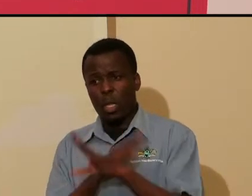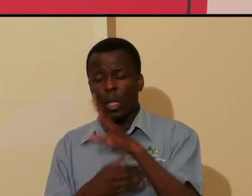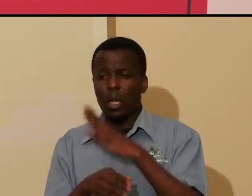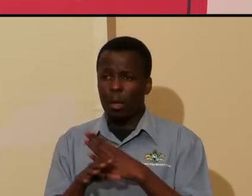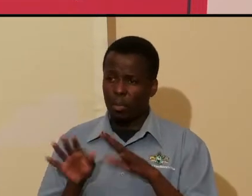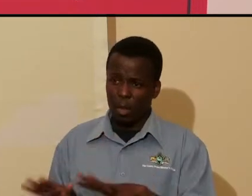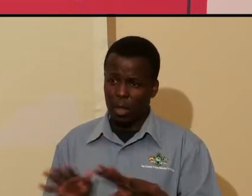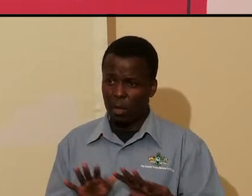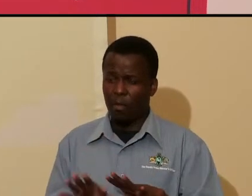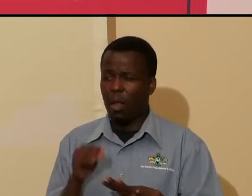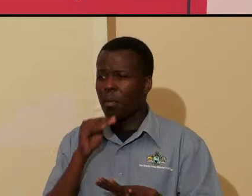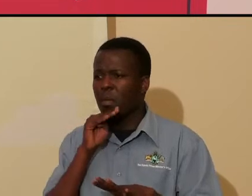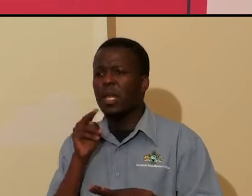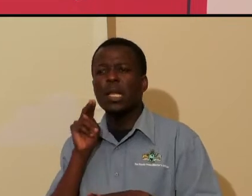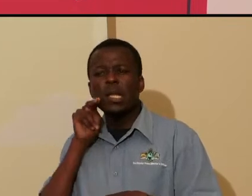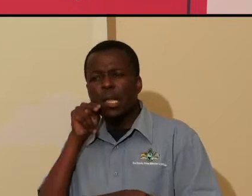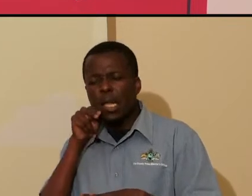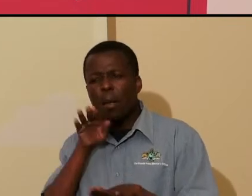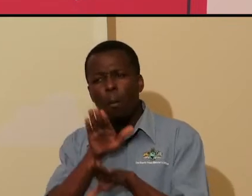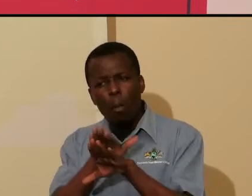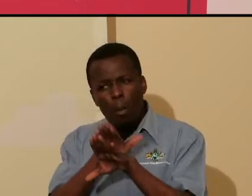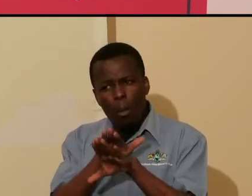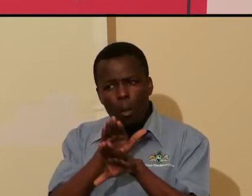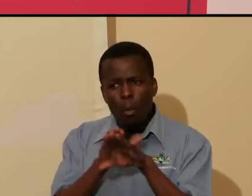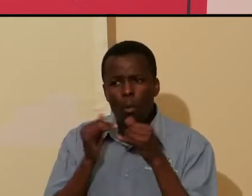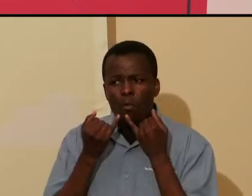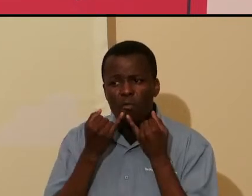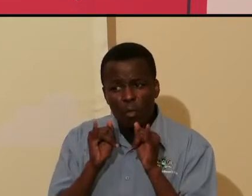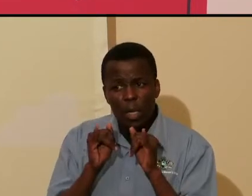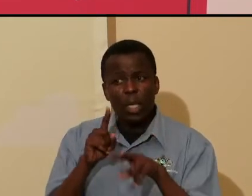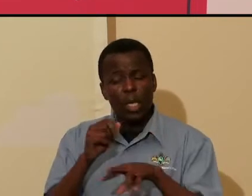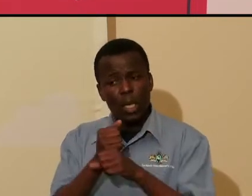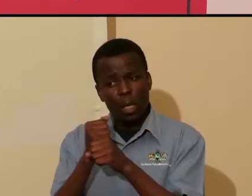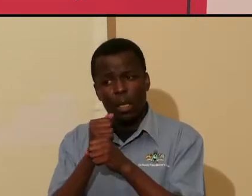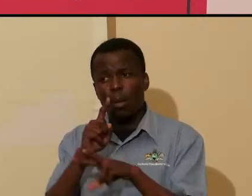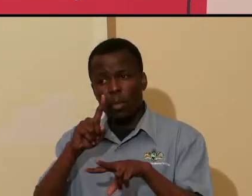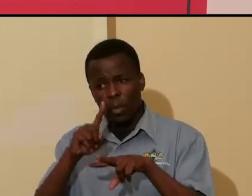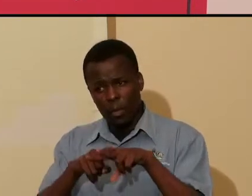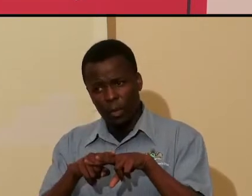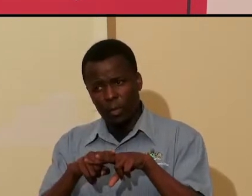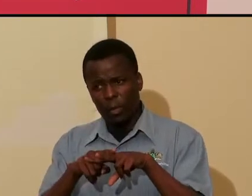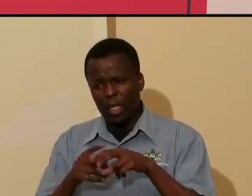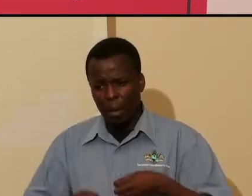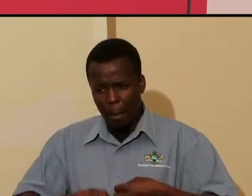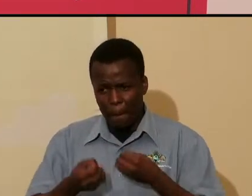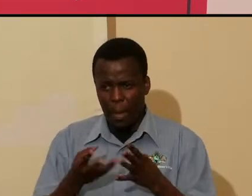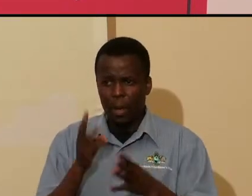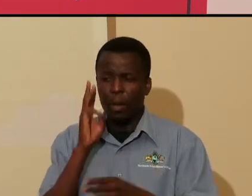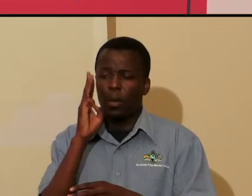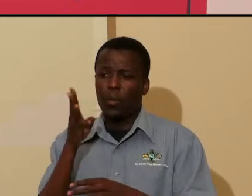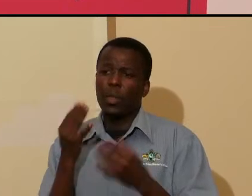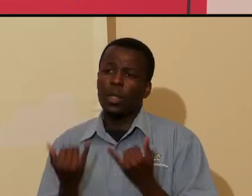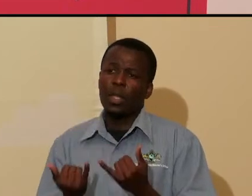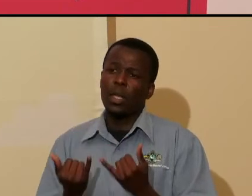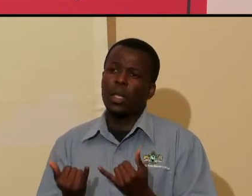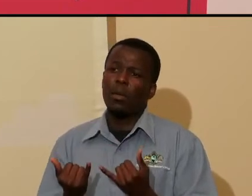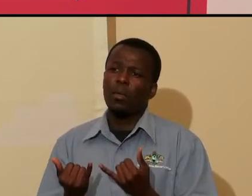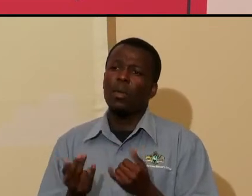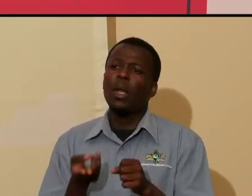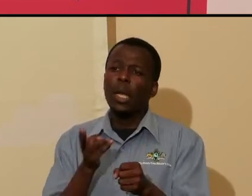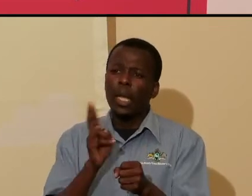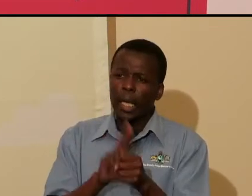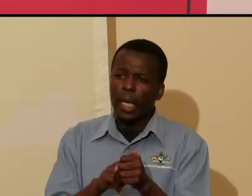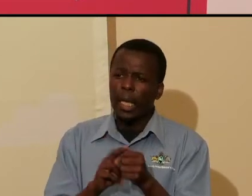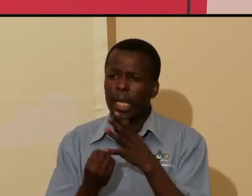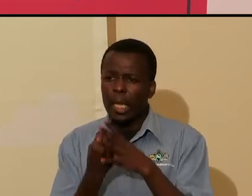and actually informed on HIV issues and HIV service uptake, then we still have that gap,